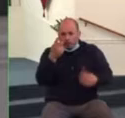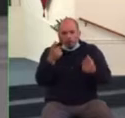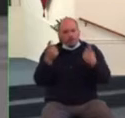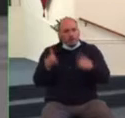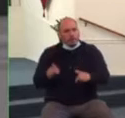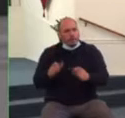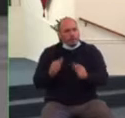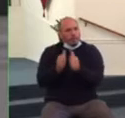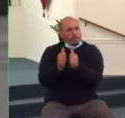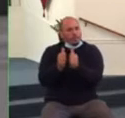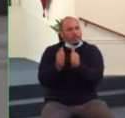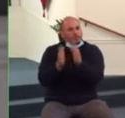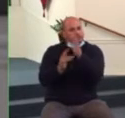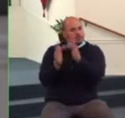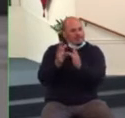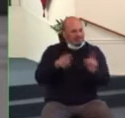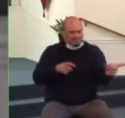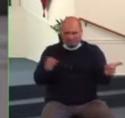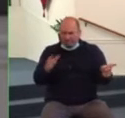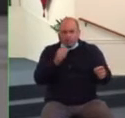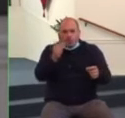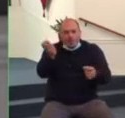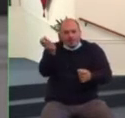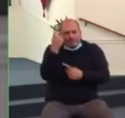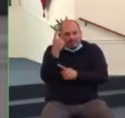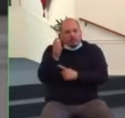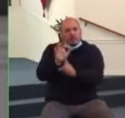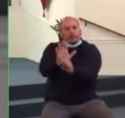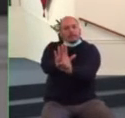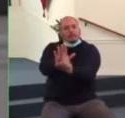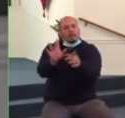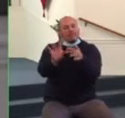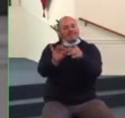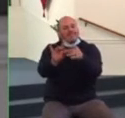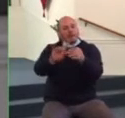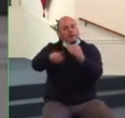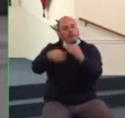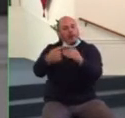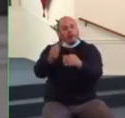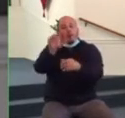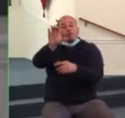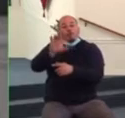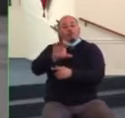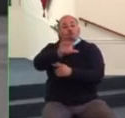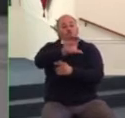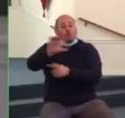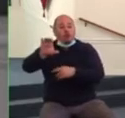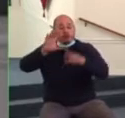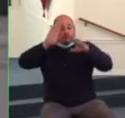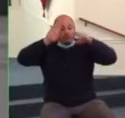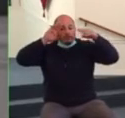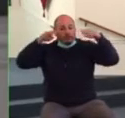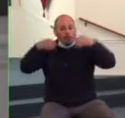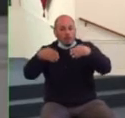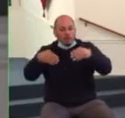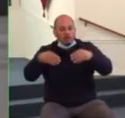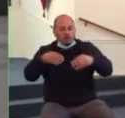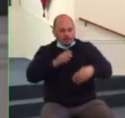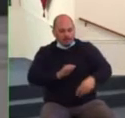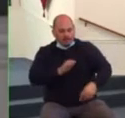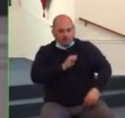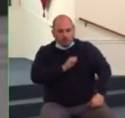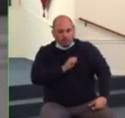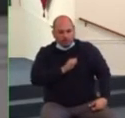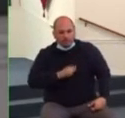that we have in order to follow Jesus. In verses 46 to 48, the